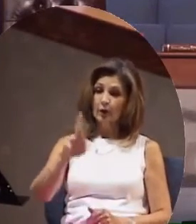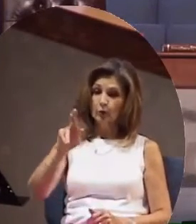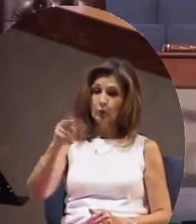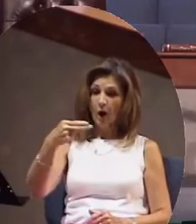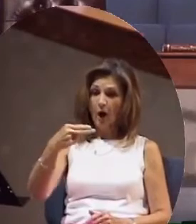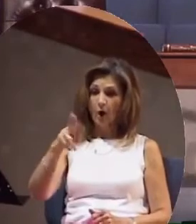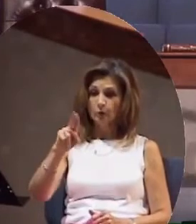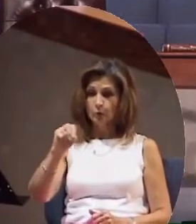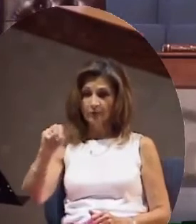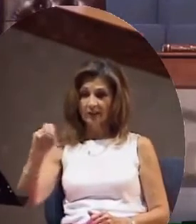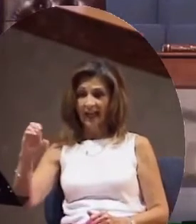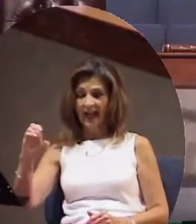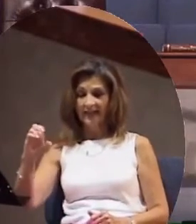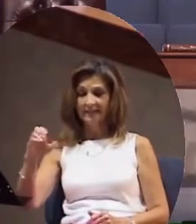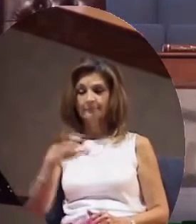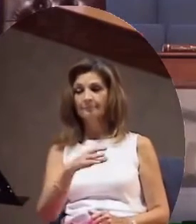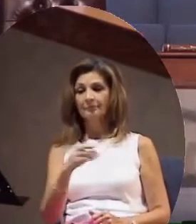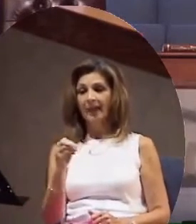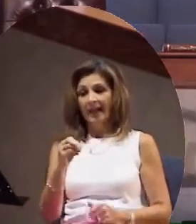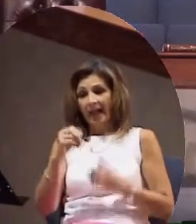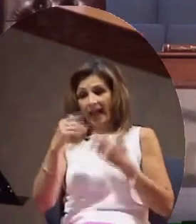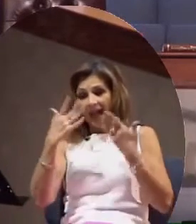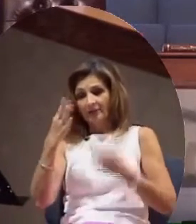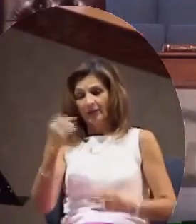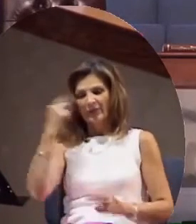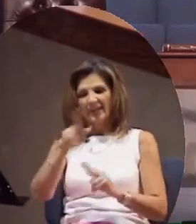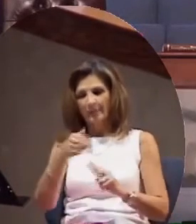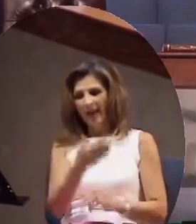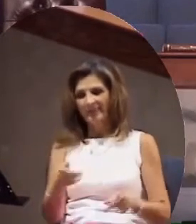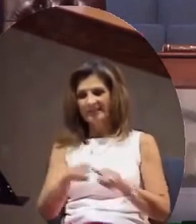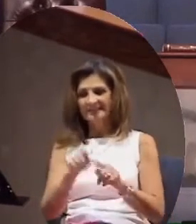North Carolina, and I don't know if you think about things